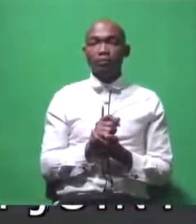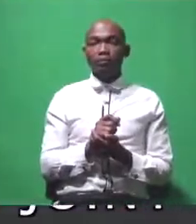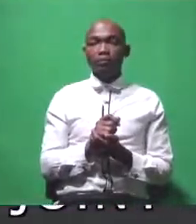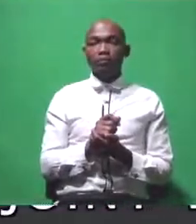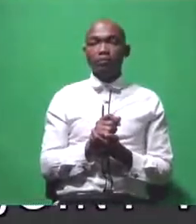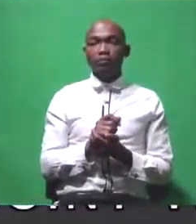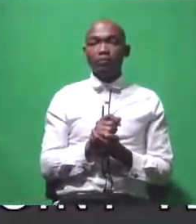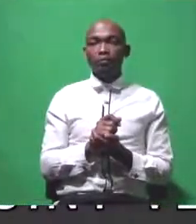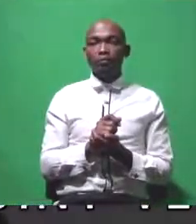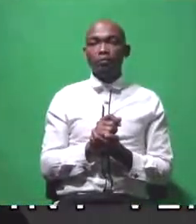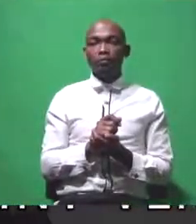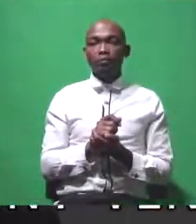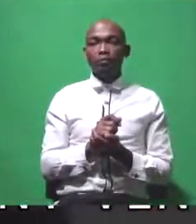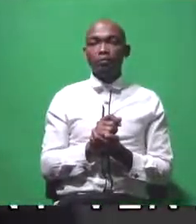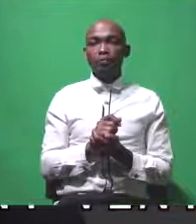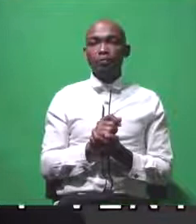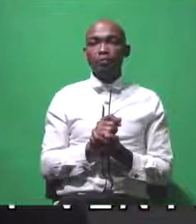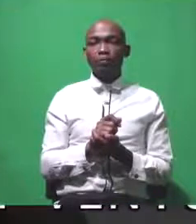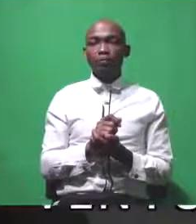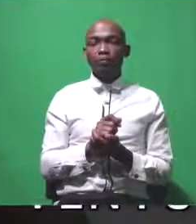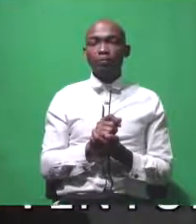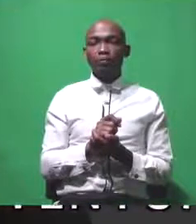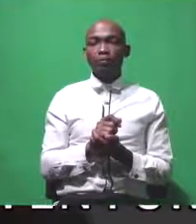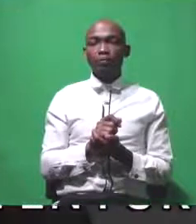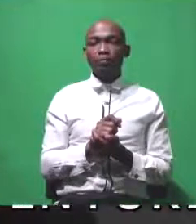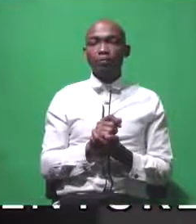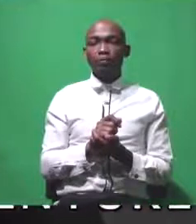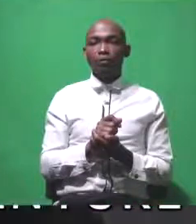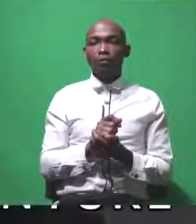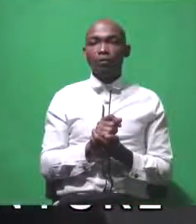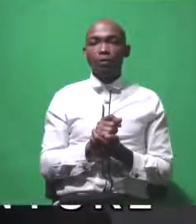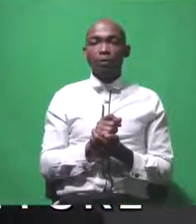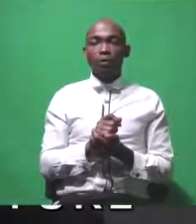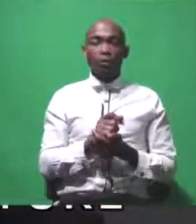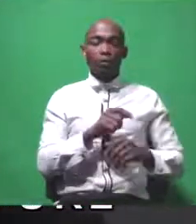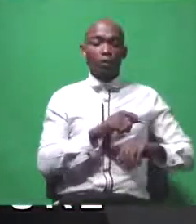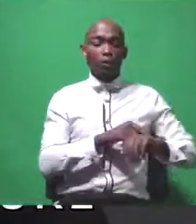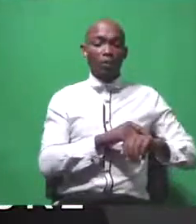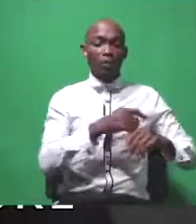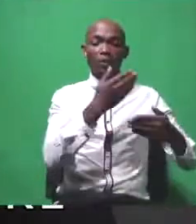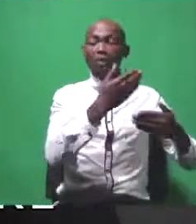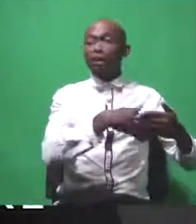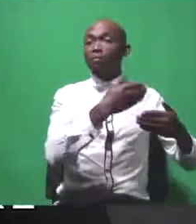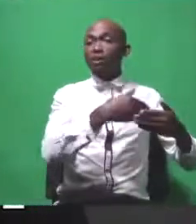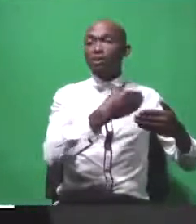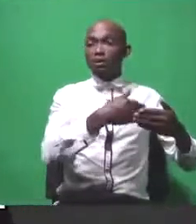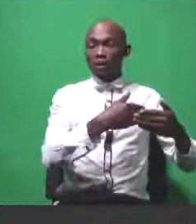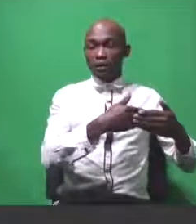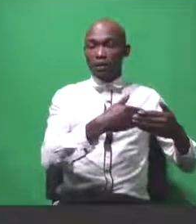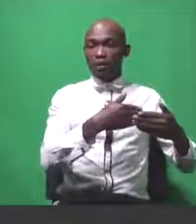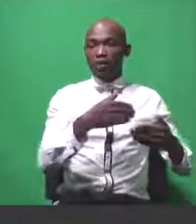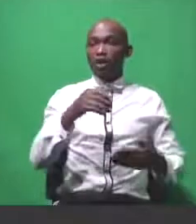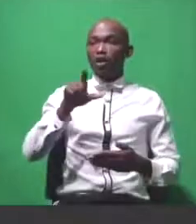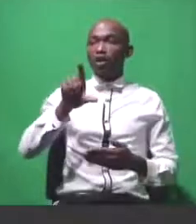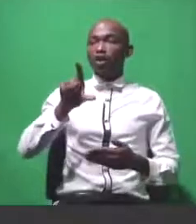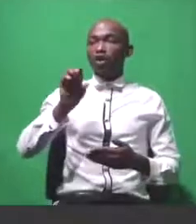When the business incur loss, it means the loss not